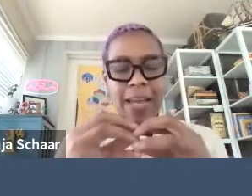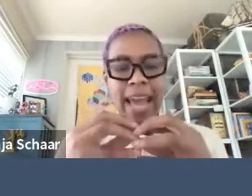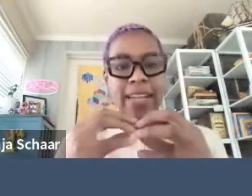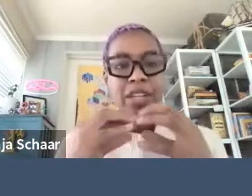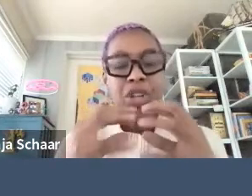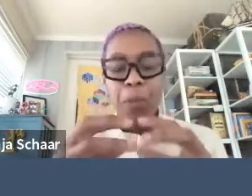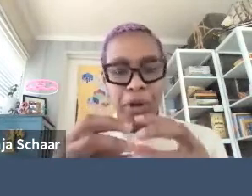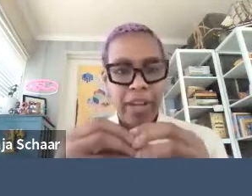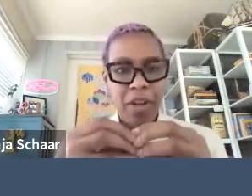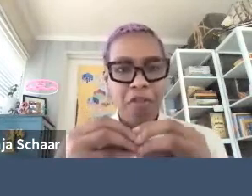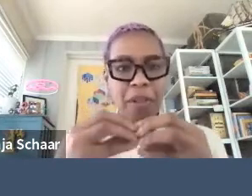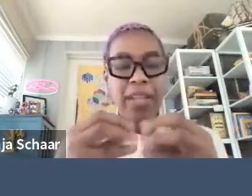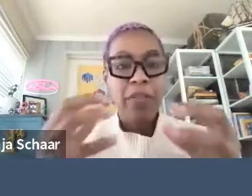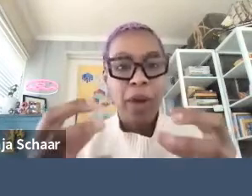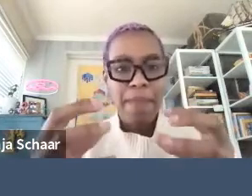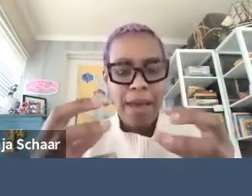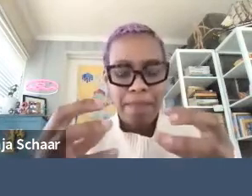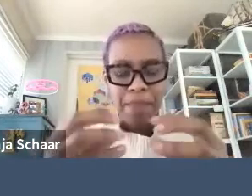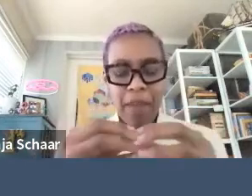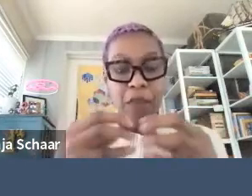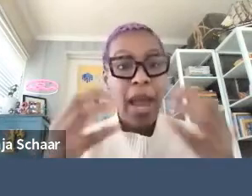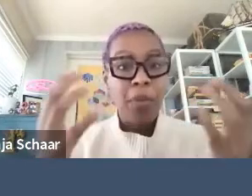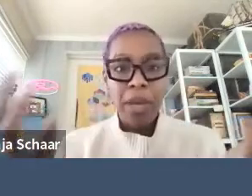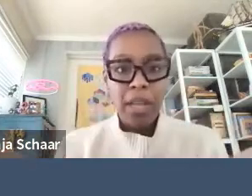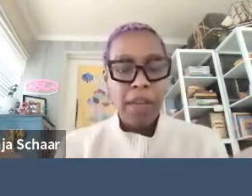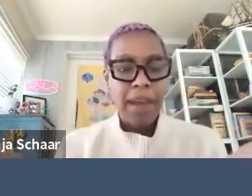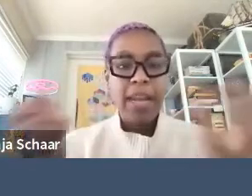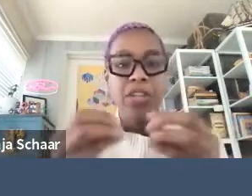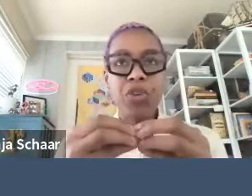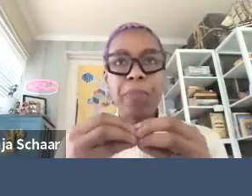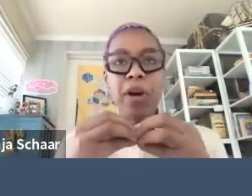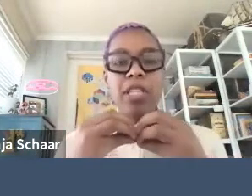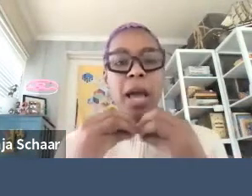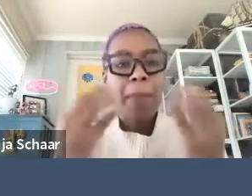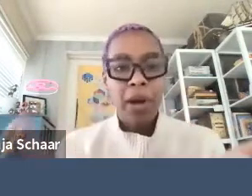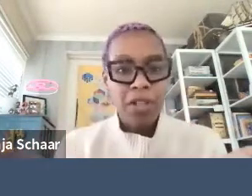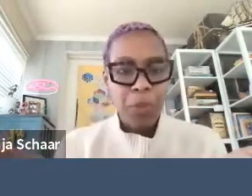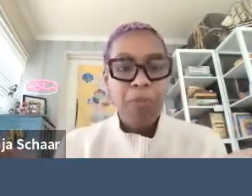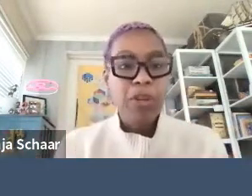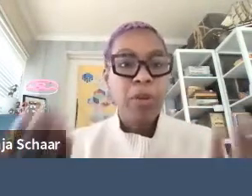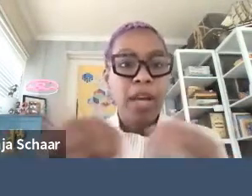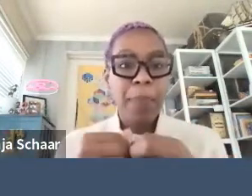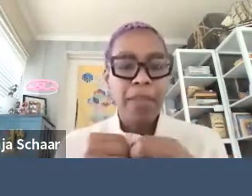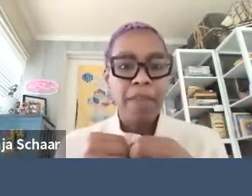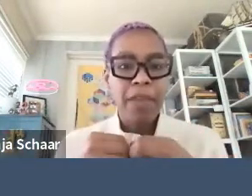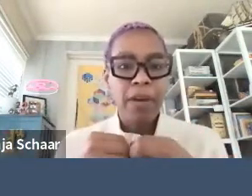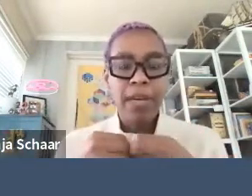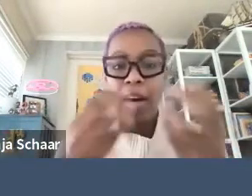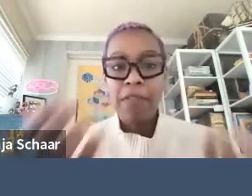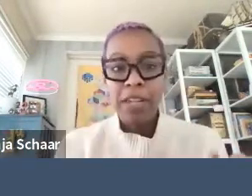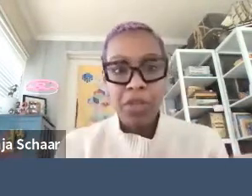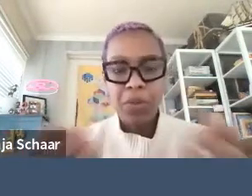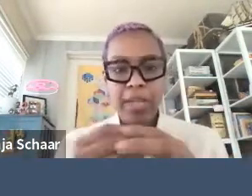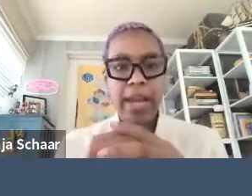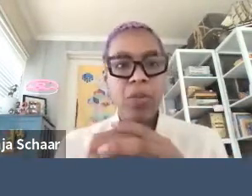that. And it's interpreted from the lens of white men. And we can look at that in history books, but it also shows up in the field